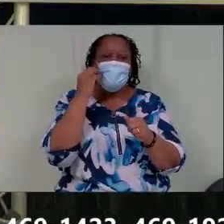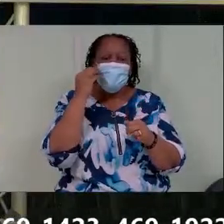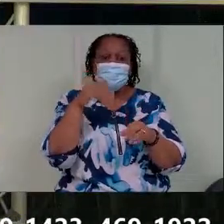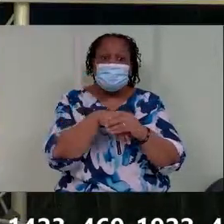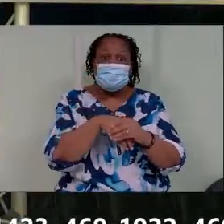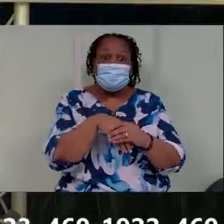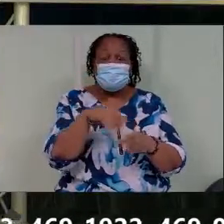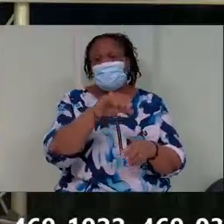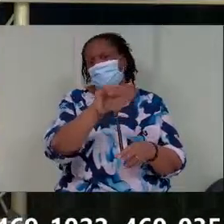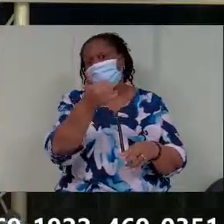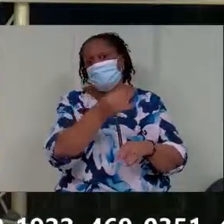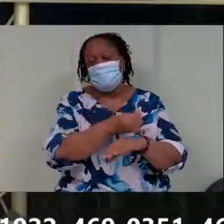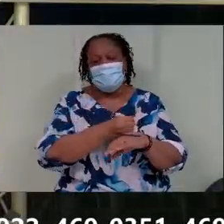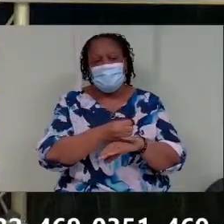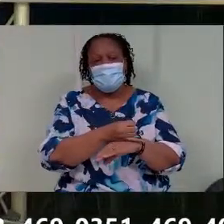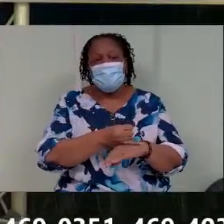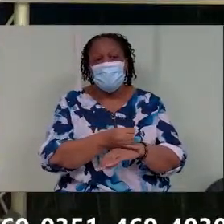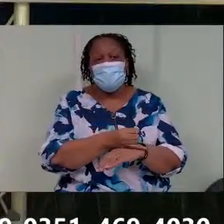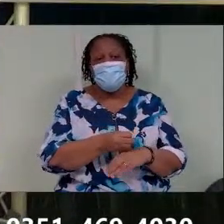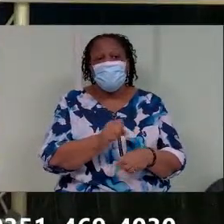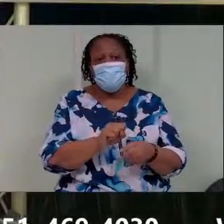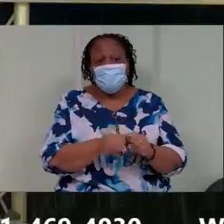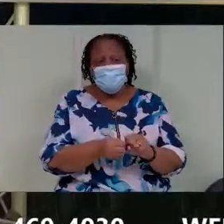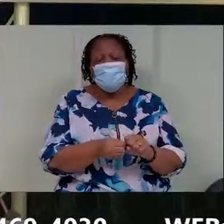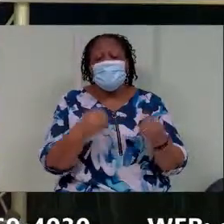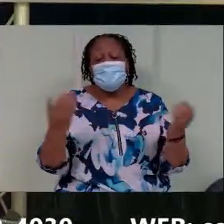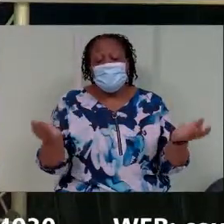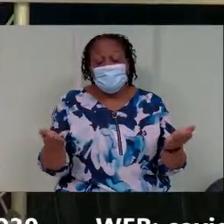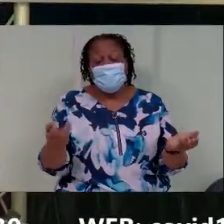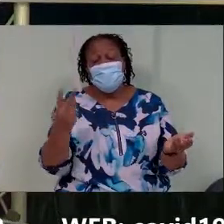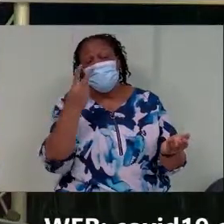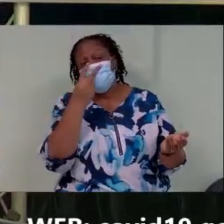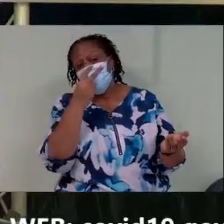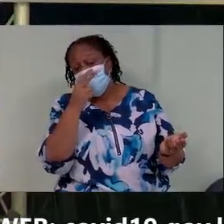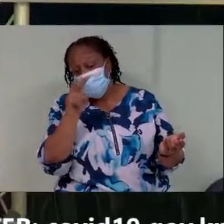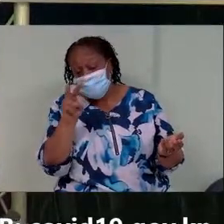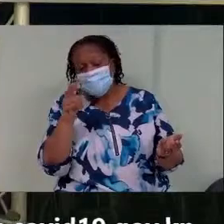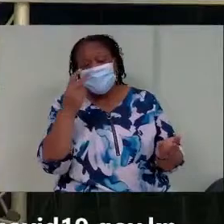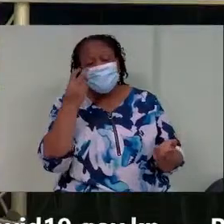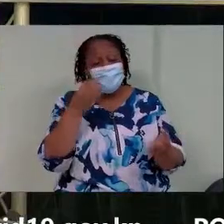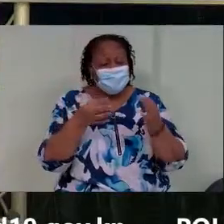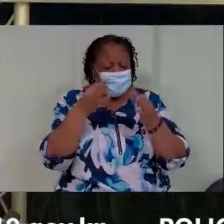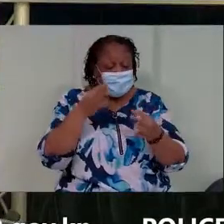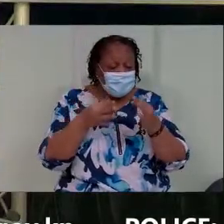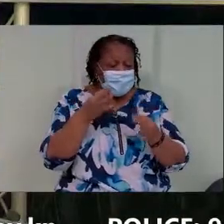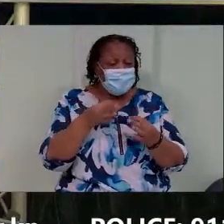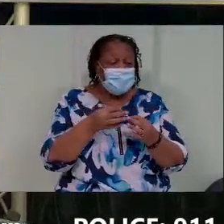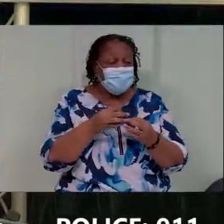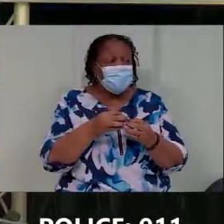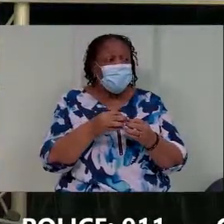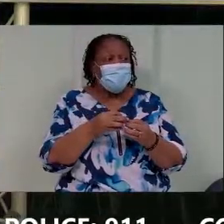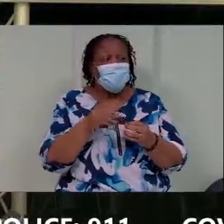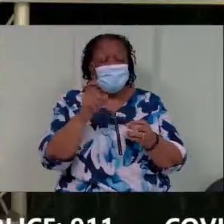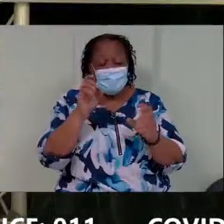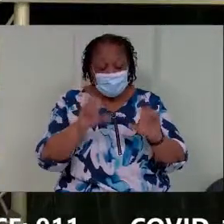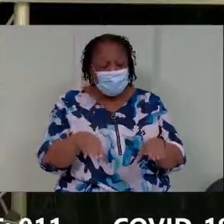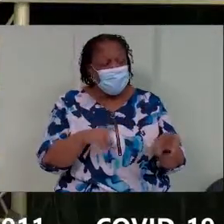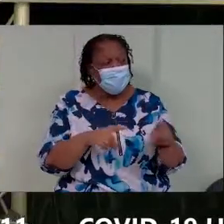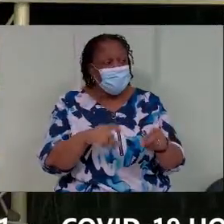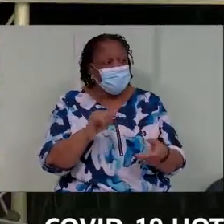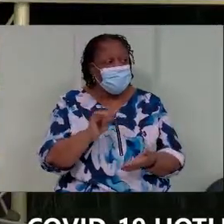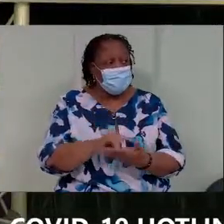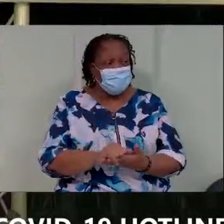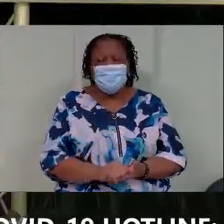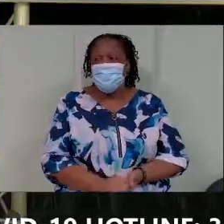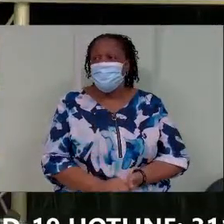an opportunity to look at all these measures, have consultation with a number of stakeholders, and I